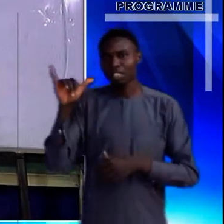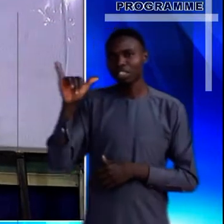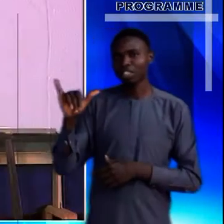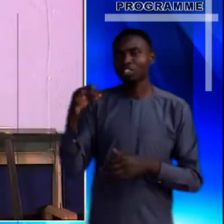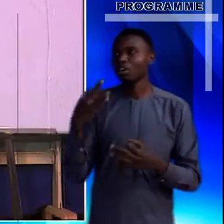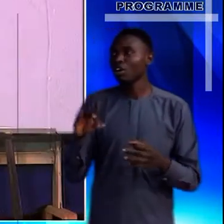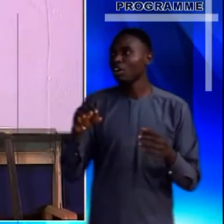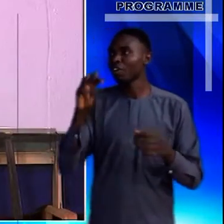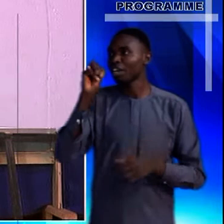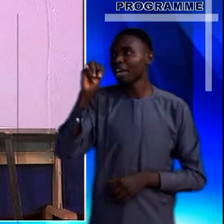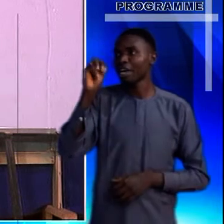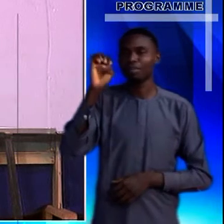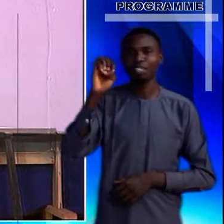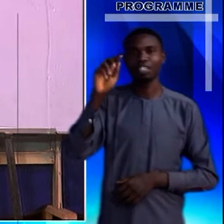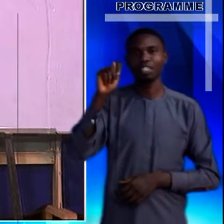Classification